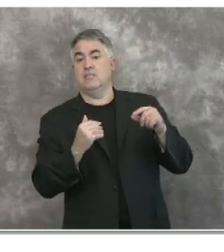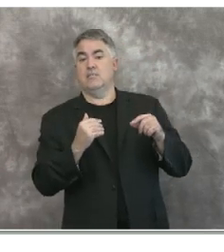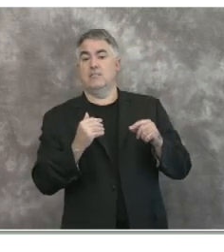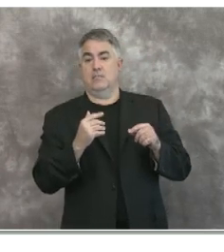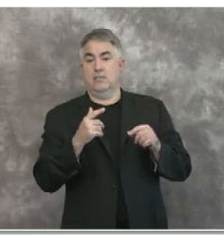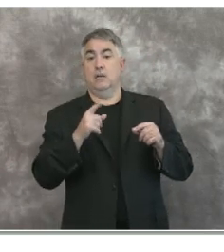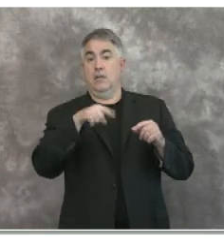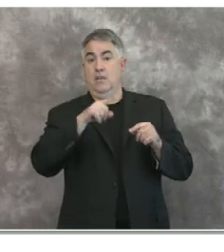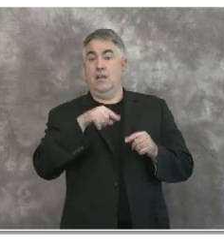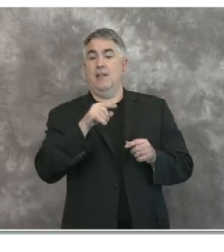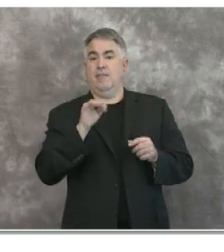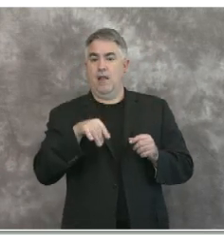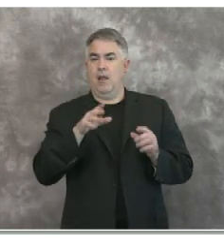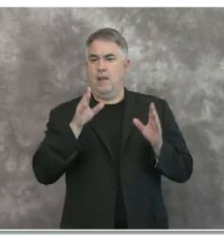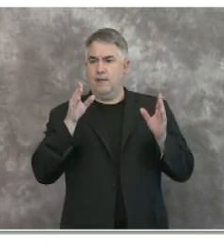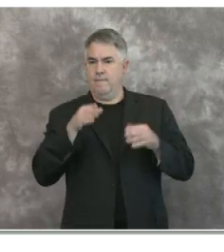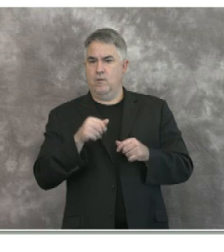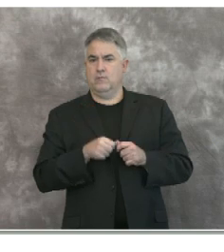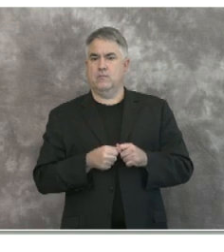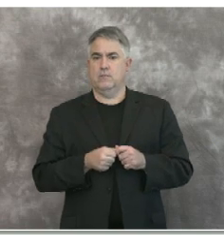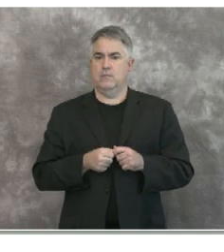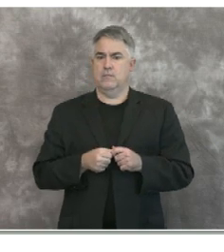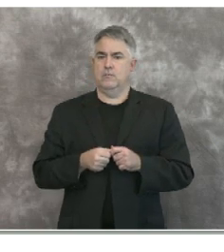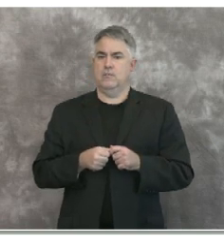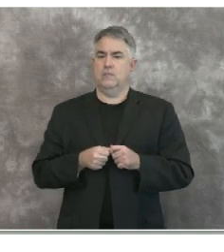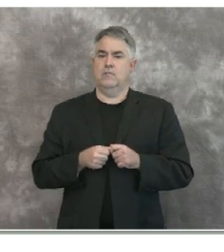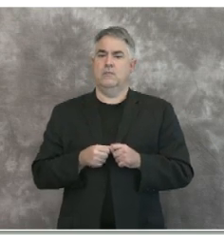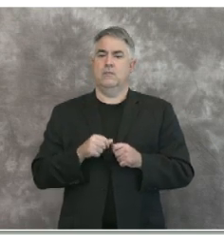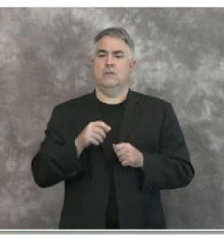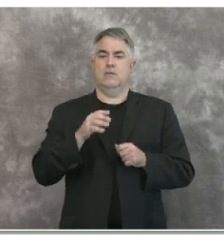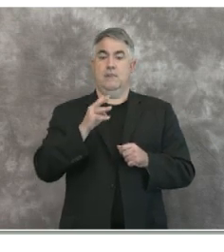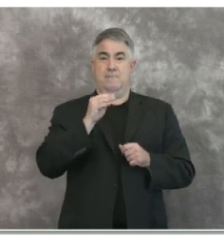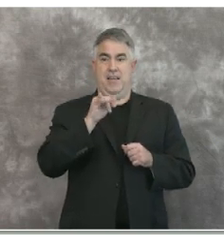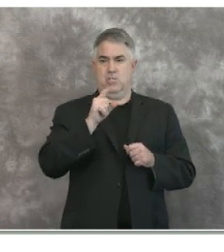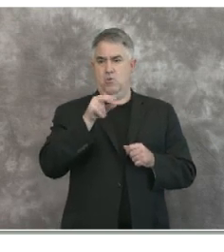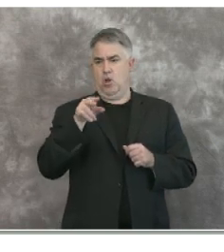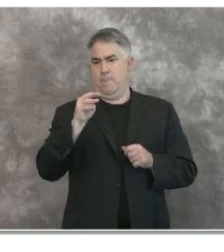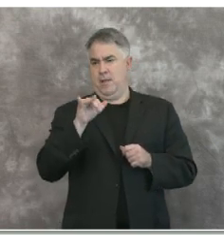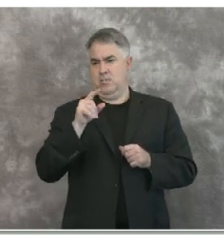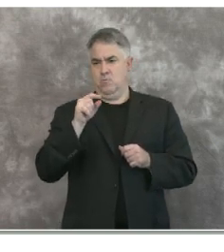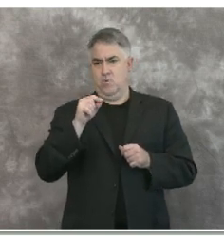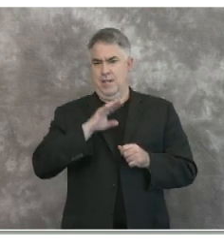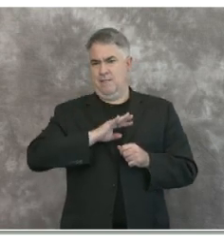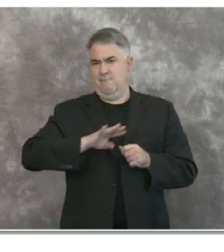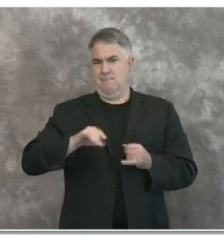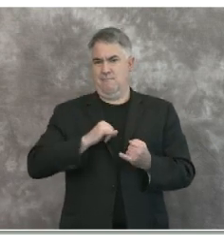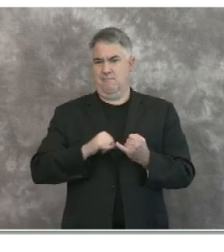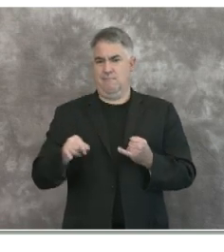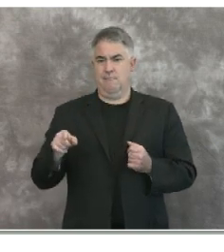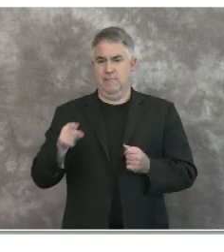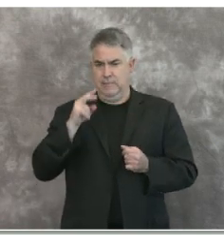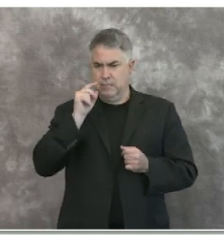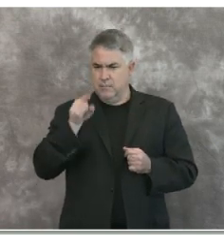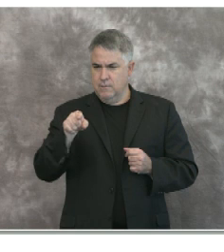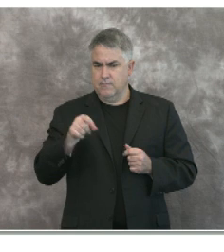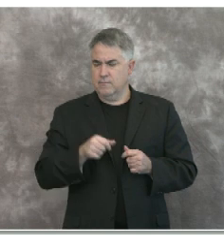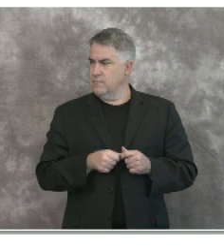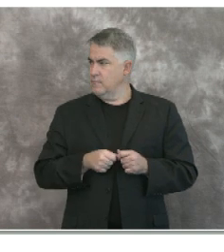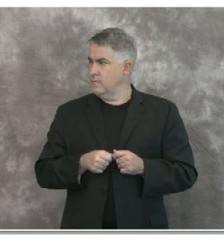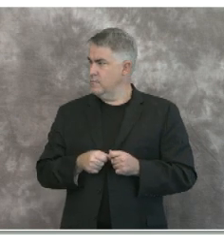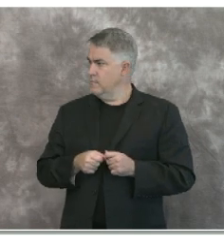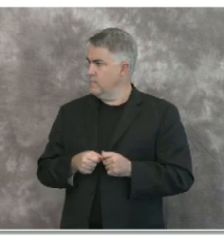on 520 at the very far right, you will see that for 520, which